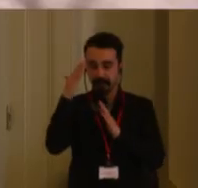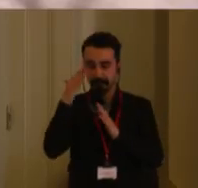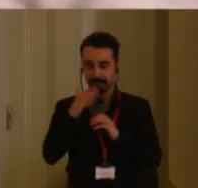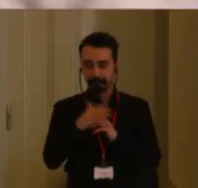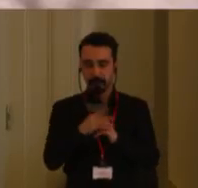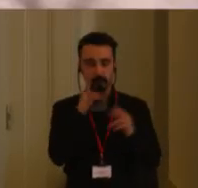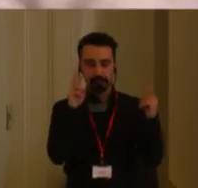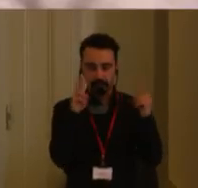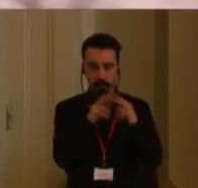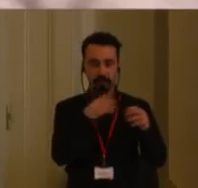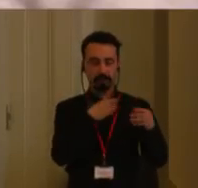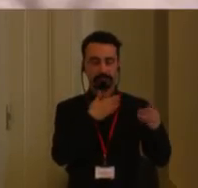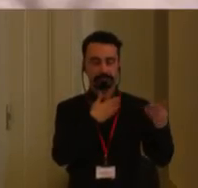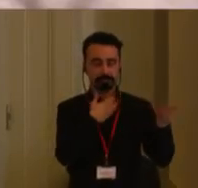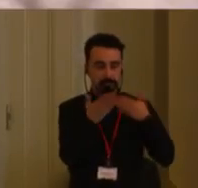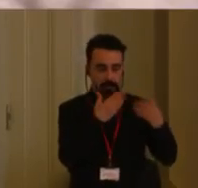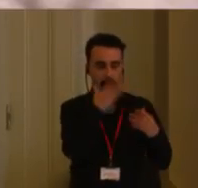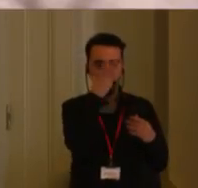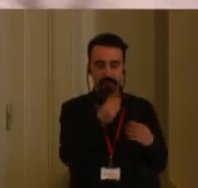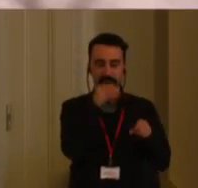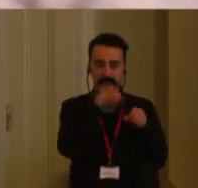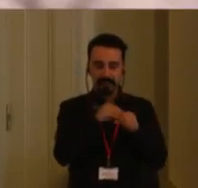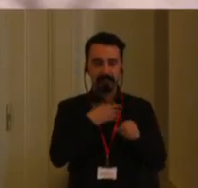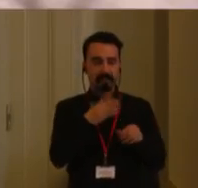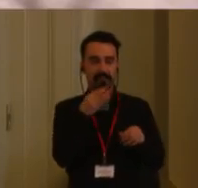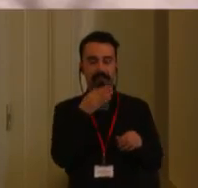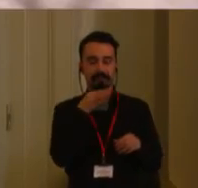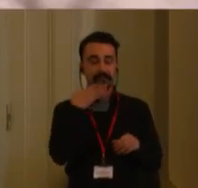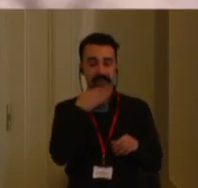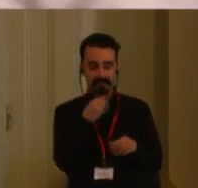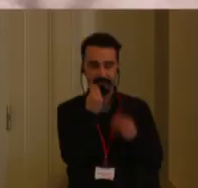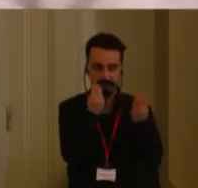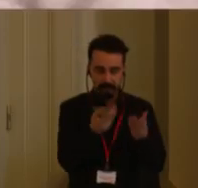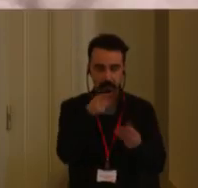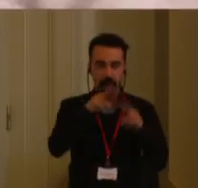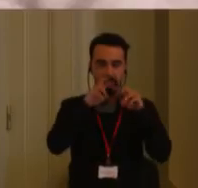I would also like to thank especially the young people who participated